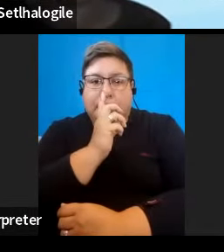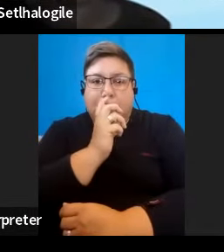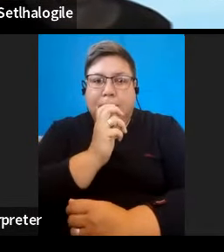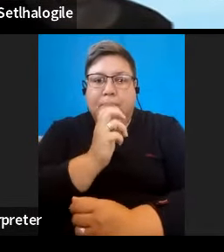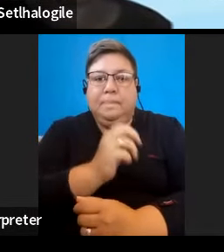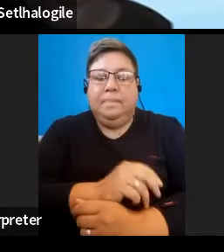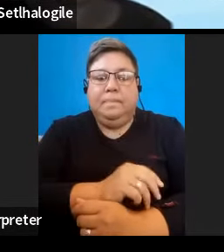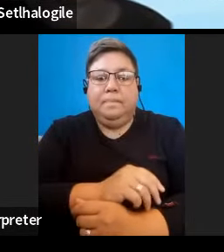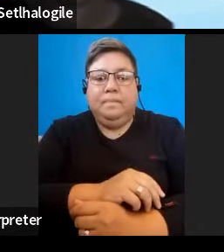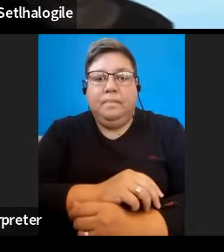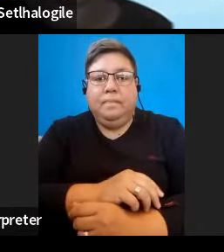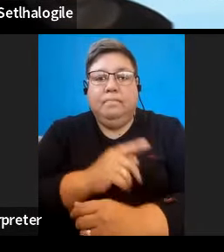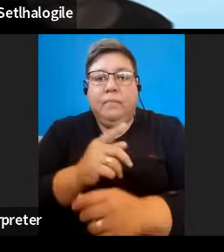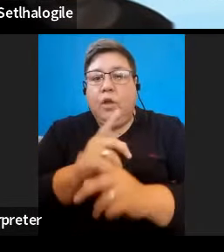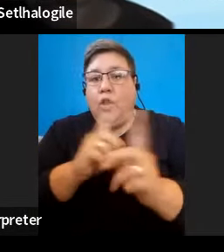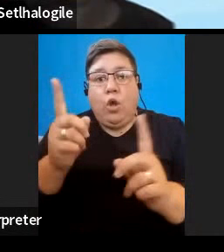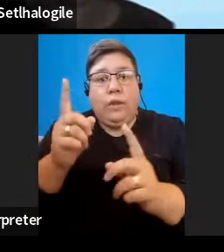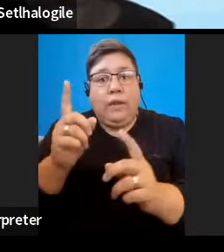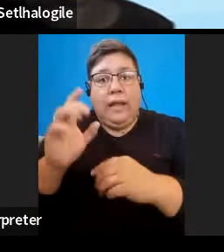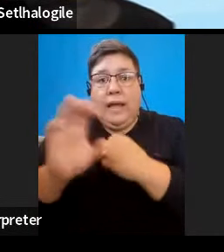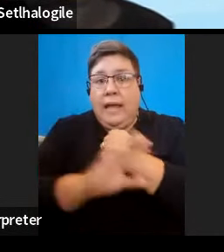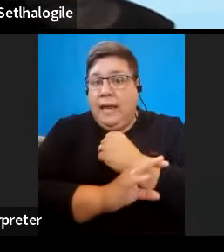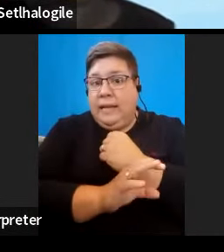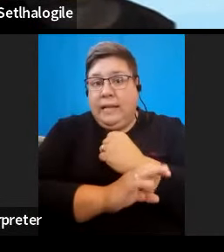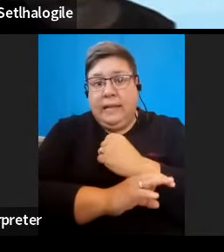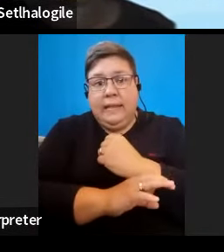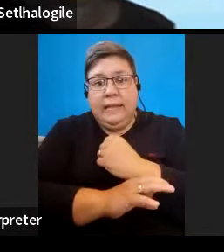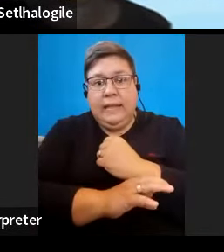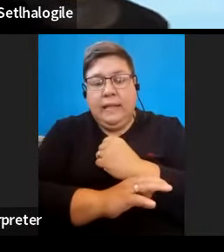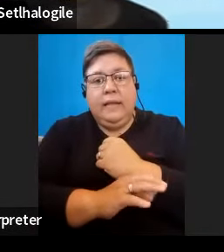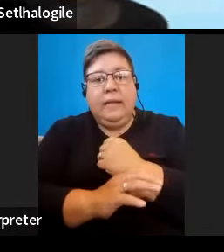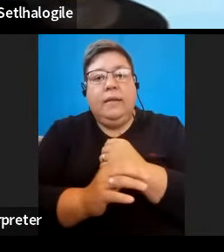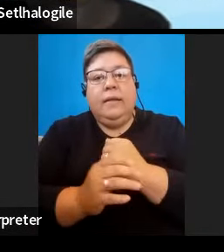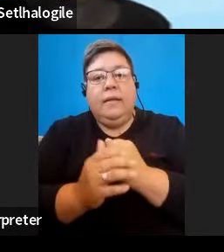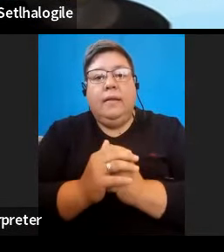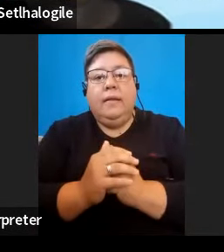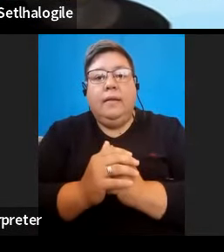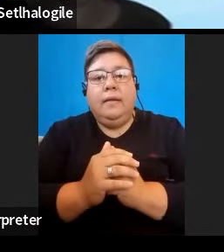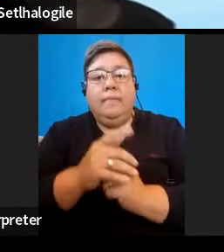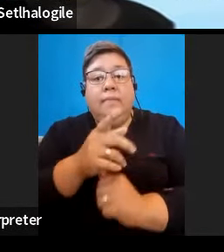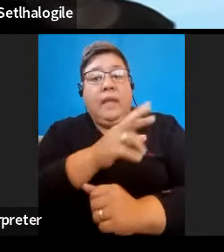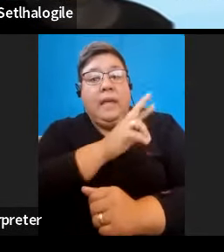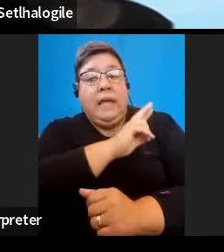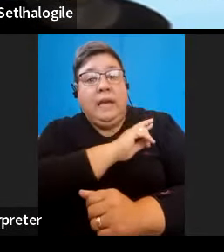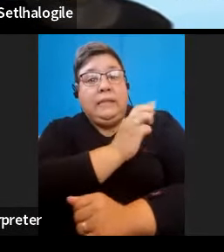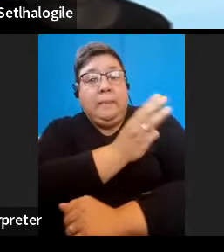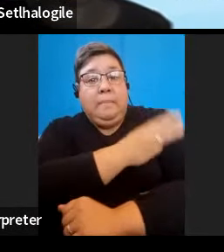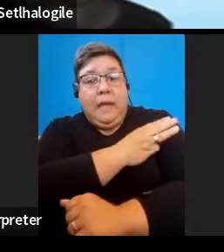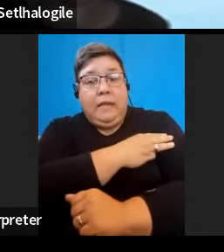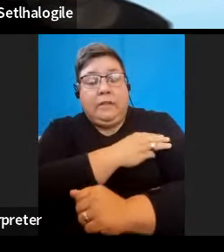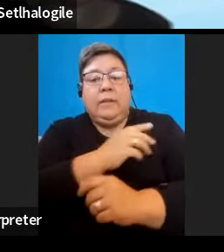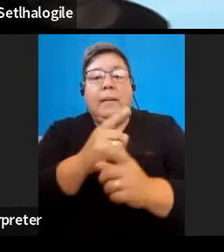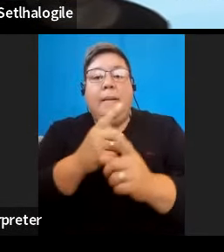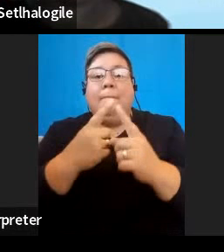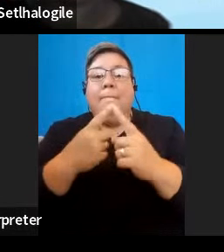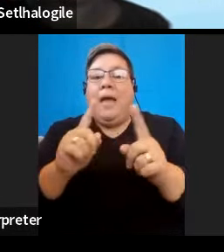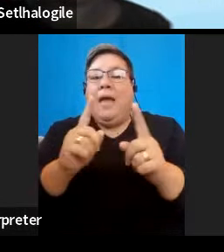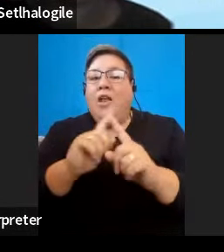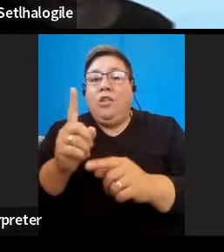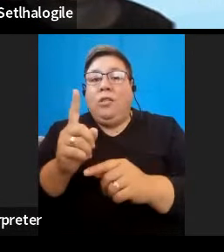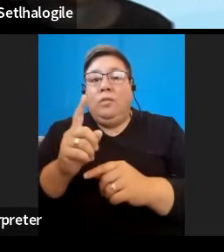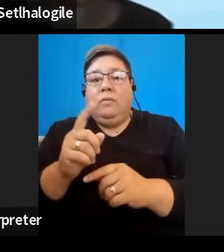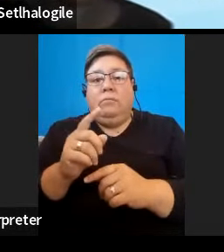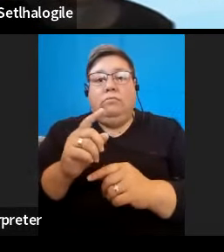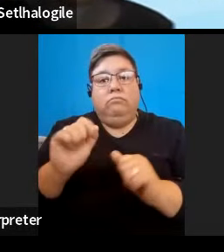and they are not accredited now, the risk management process might not favor them.